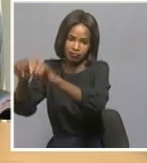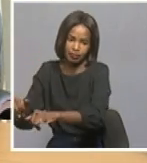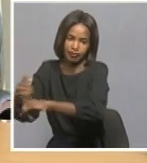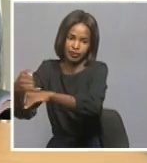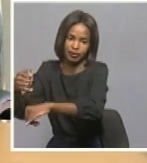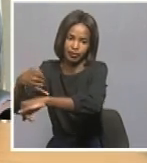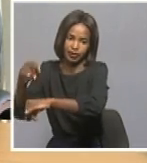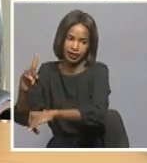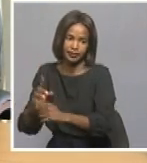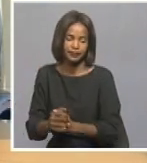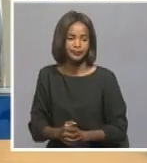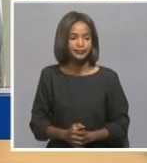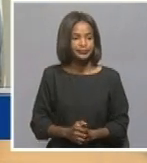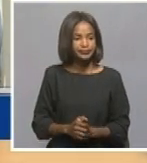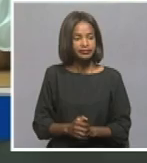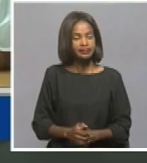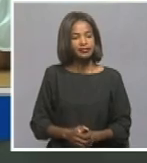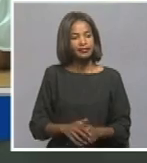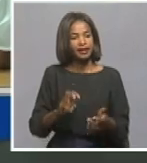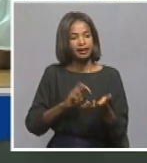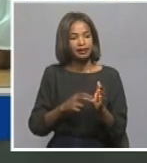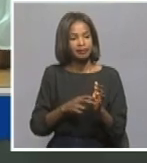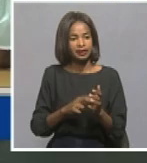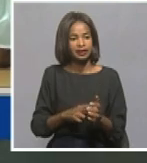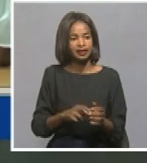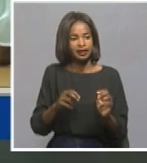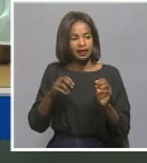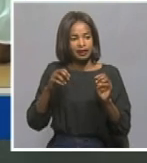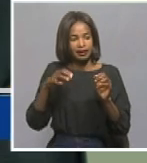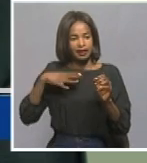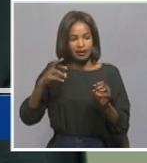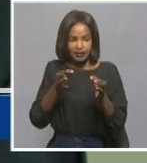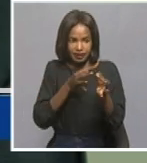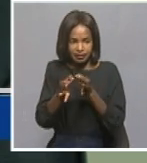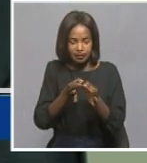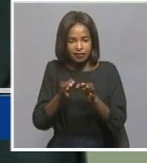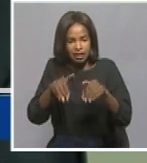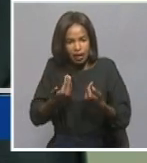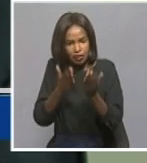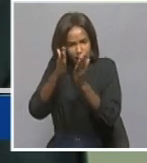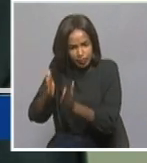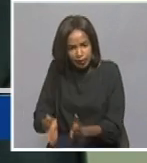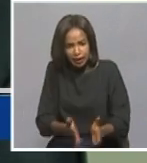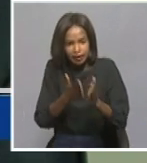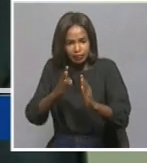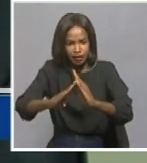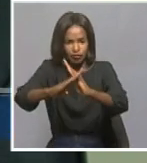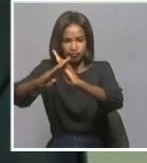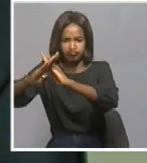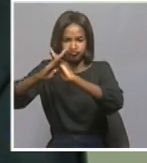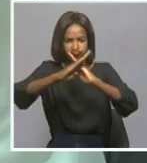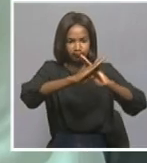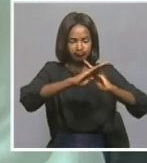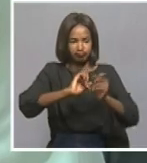the same conference, Hardap Governor Esme Isaac briefed the media about preventative measures put in place since the outbreak of